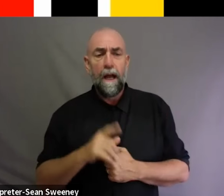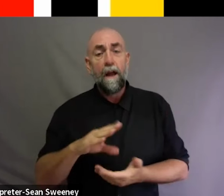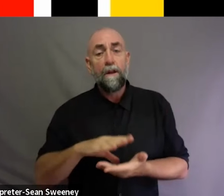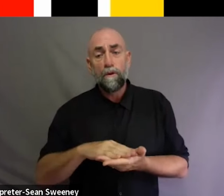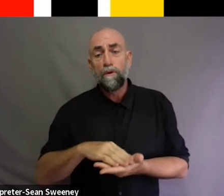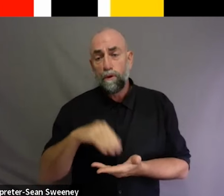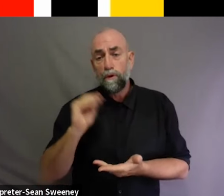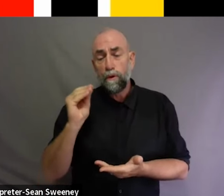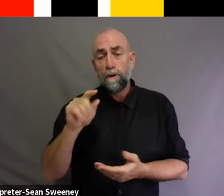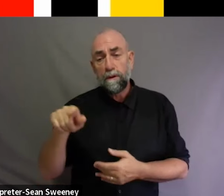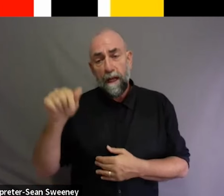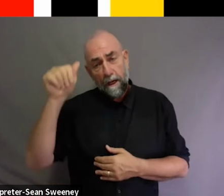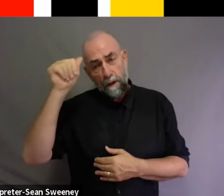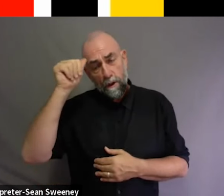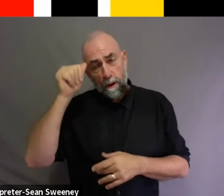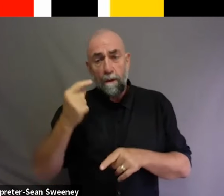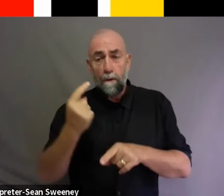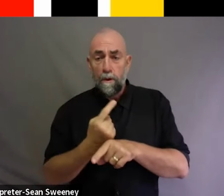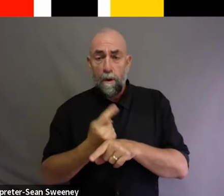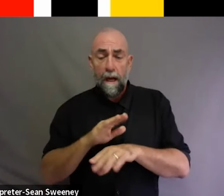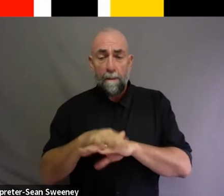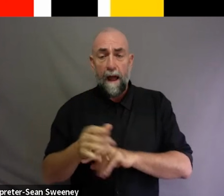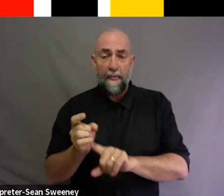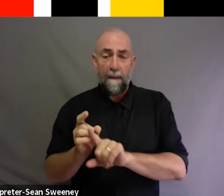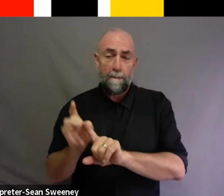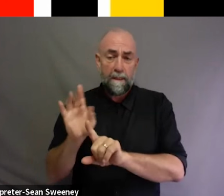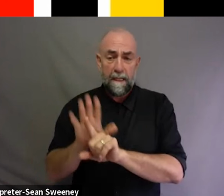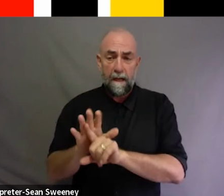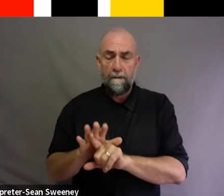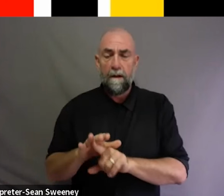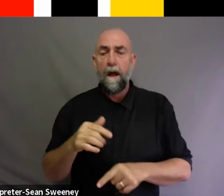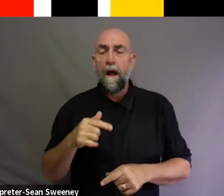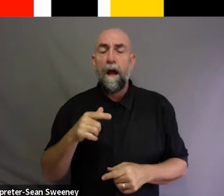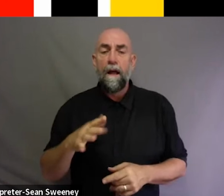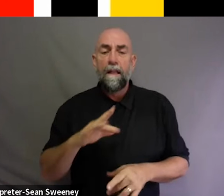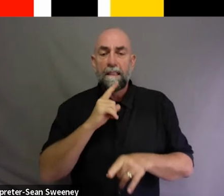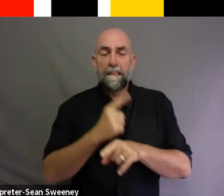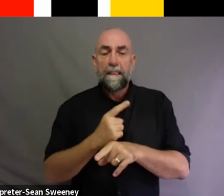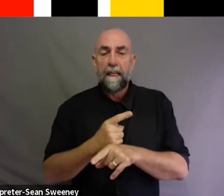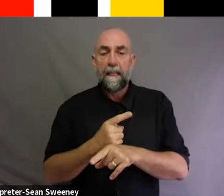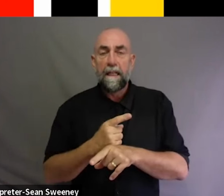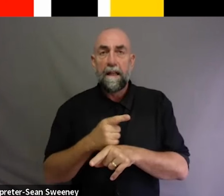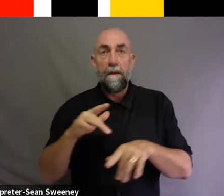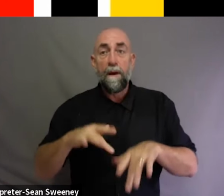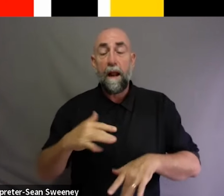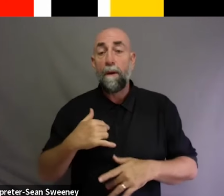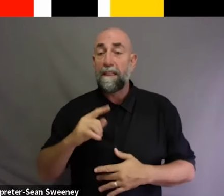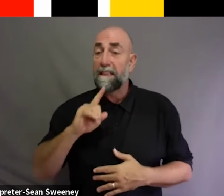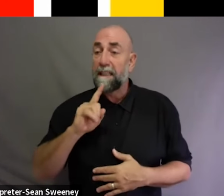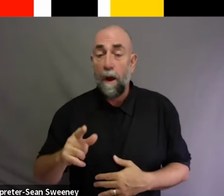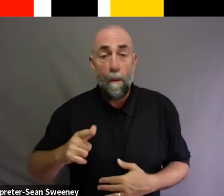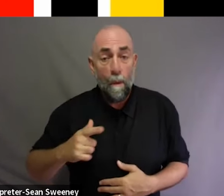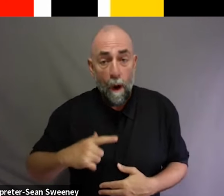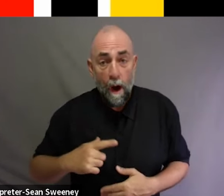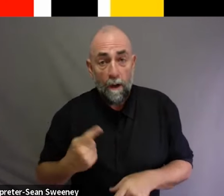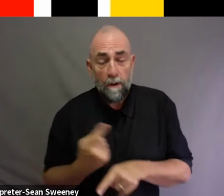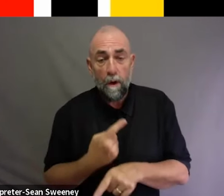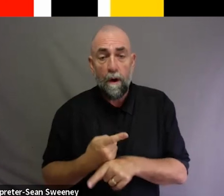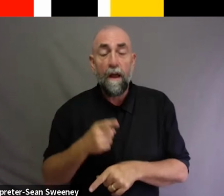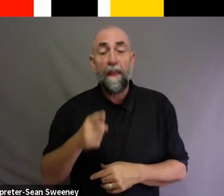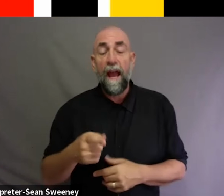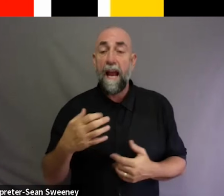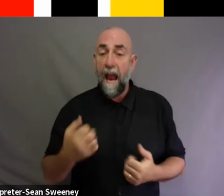were talking about themselves. They hadn't been told, look, we've got to talk about this because. They were confronted with a problem that they